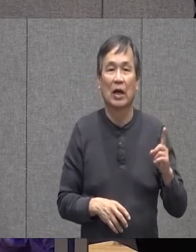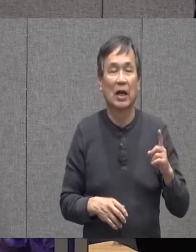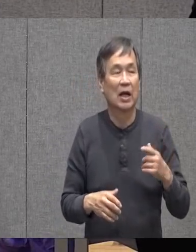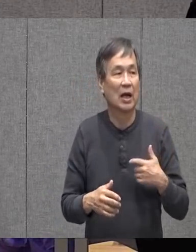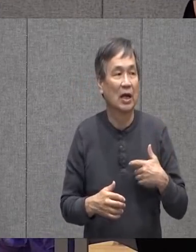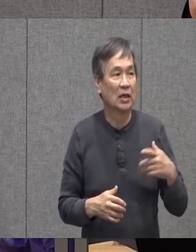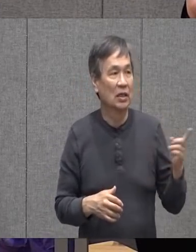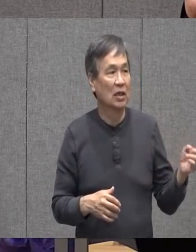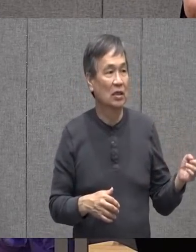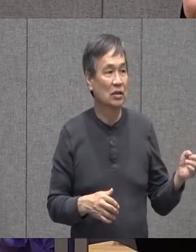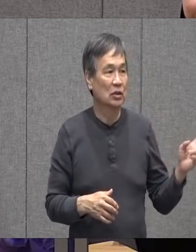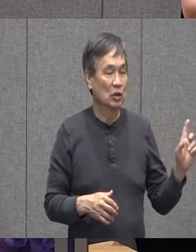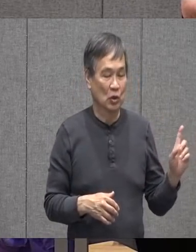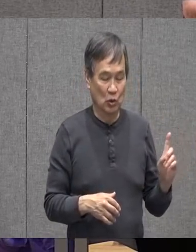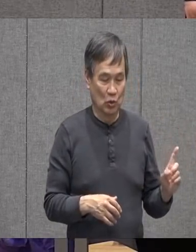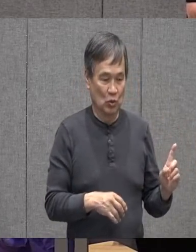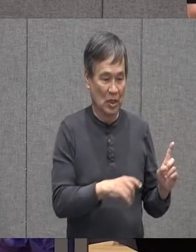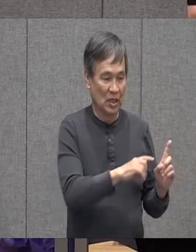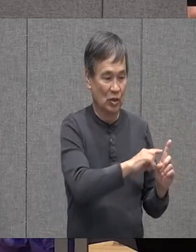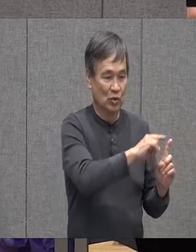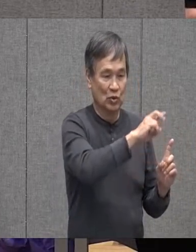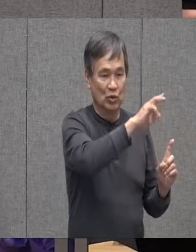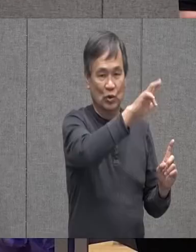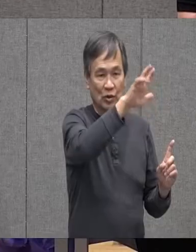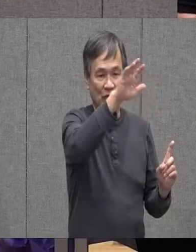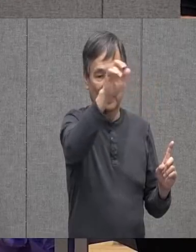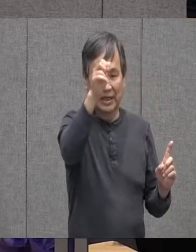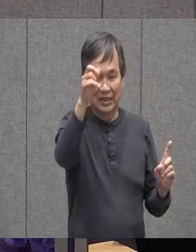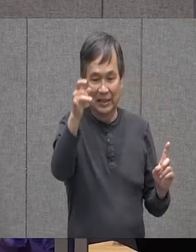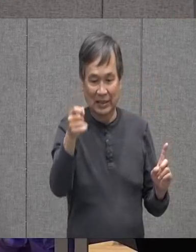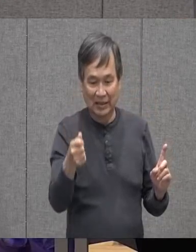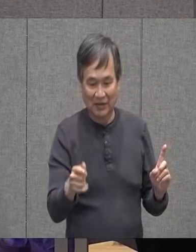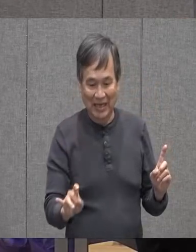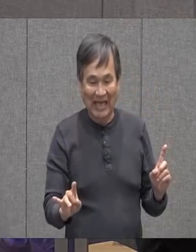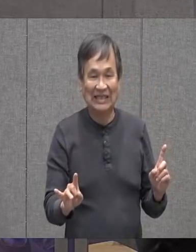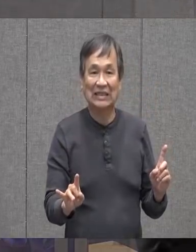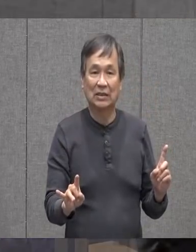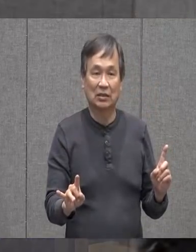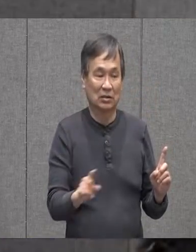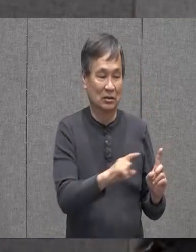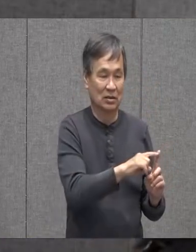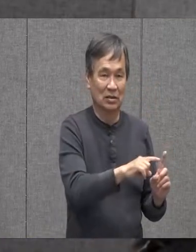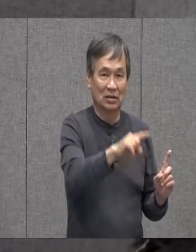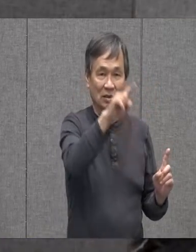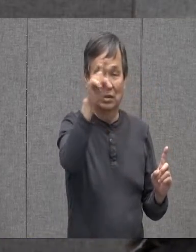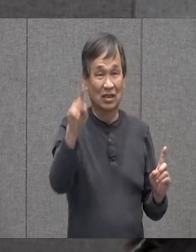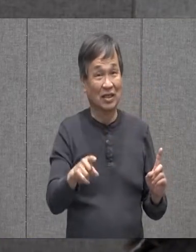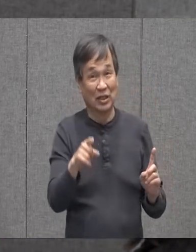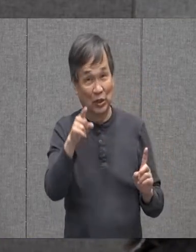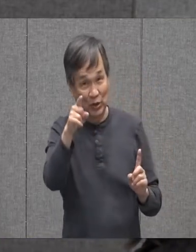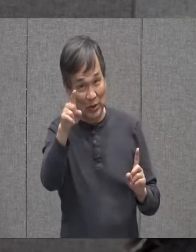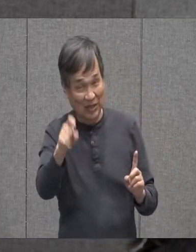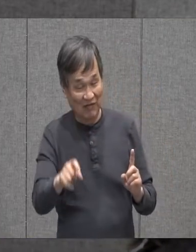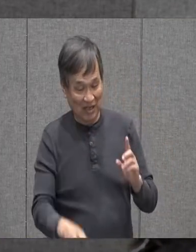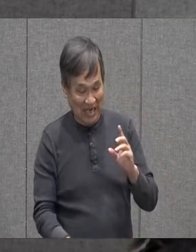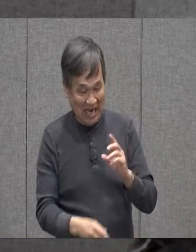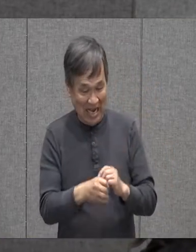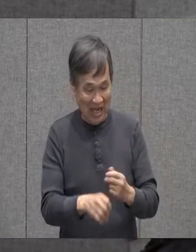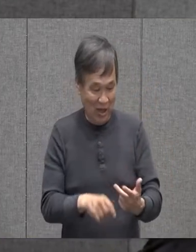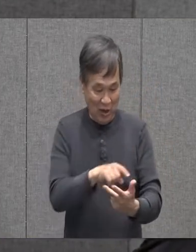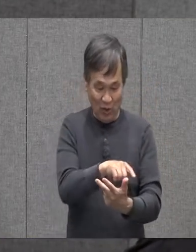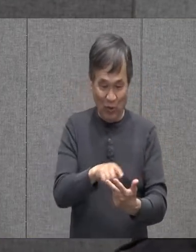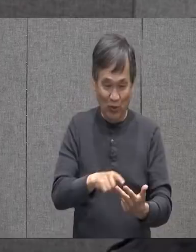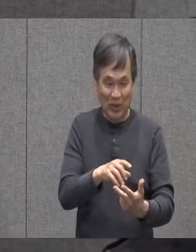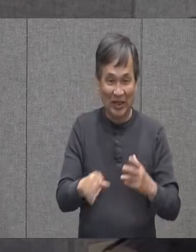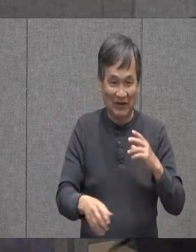1 all the way through 18. You have to be able to add or subtract the 3 dice, to manipulate